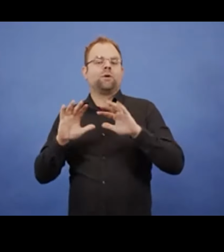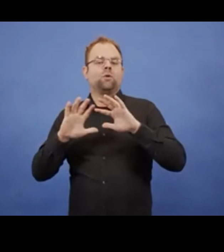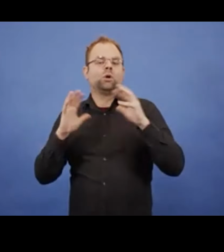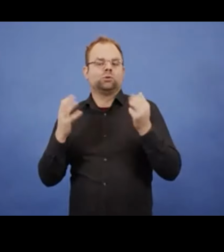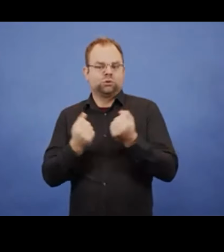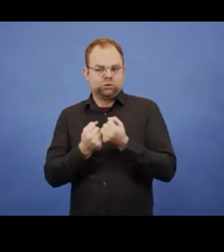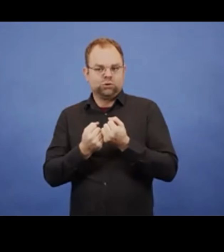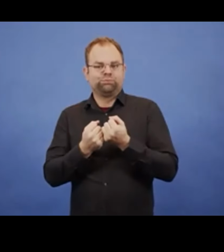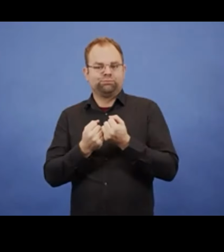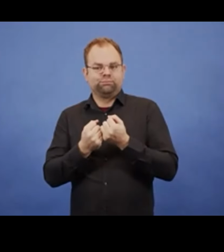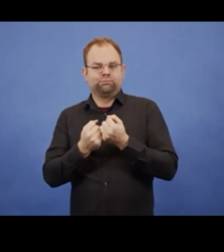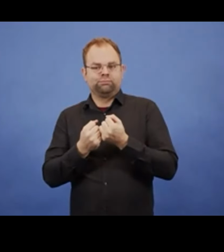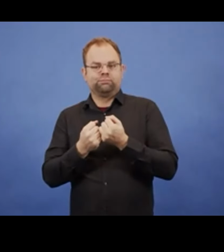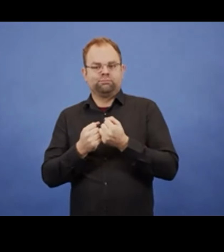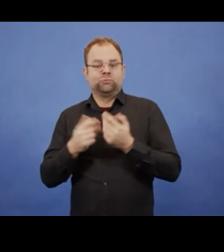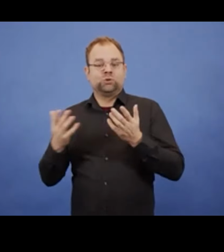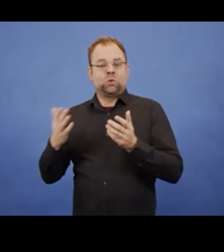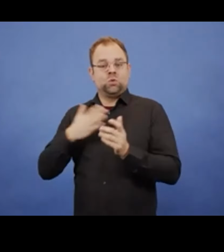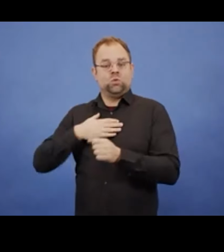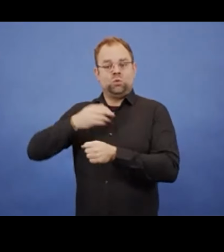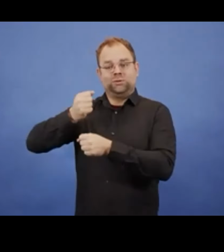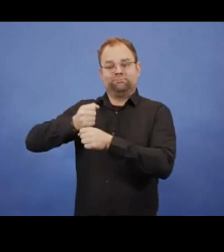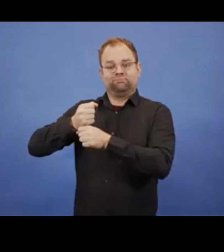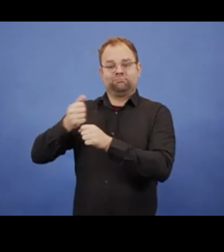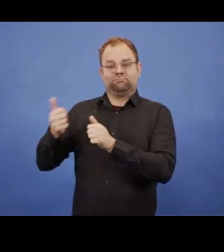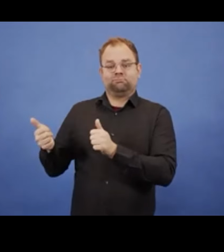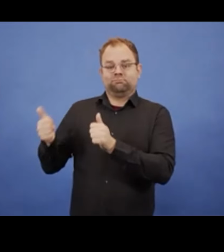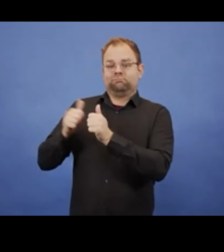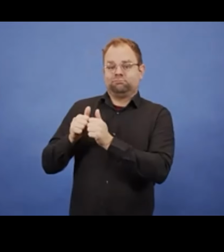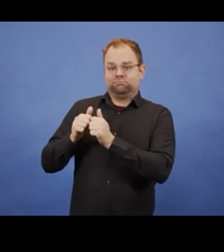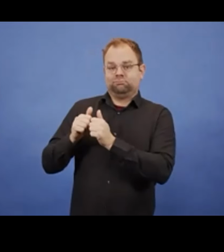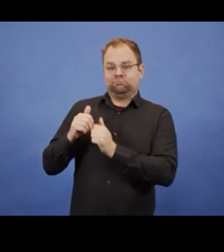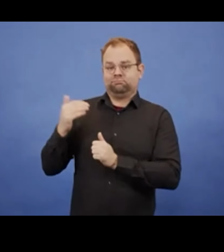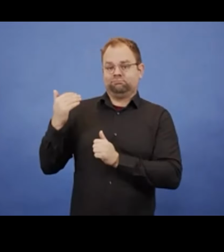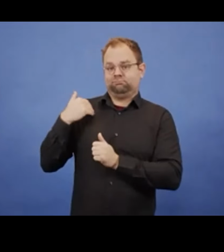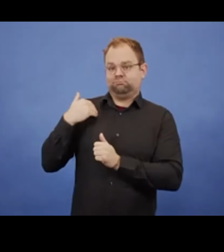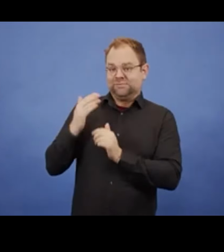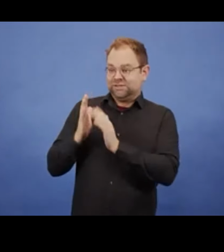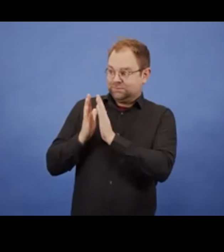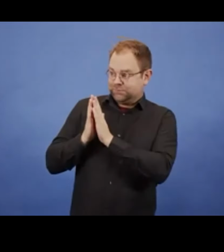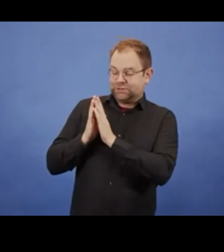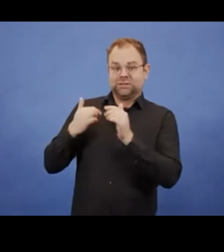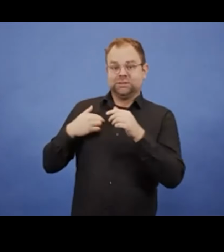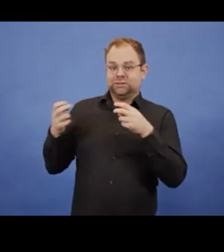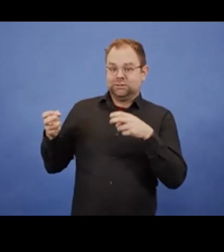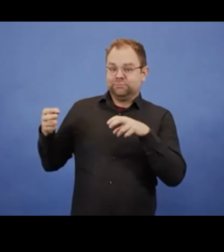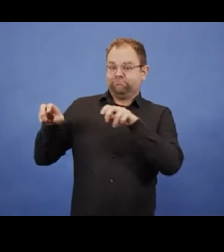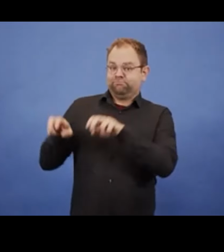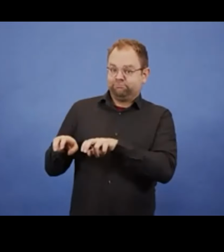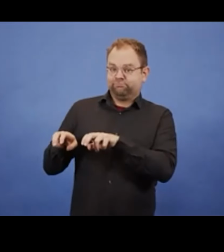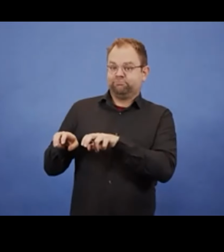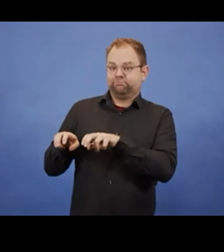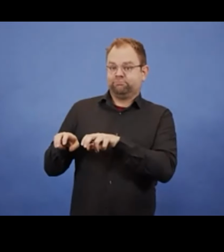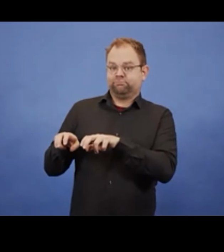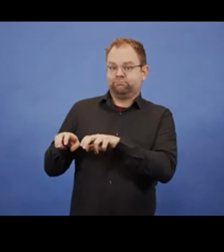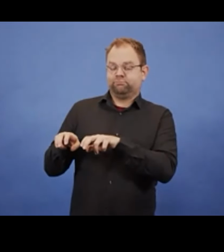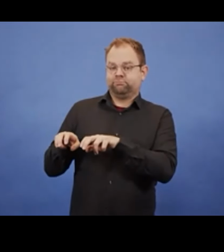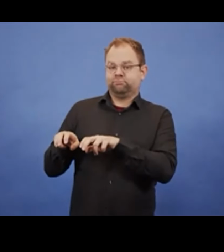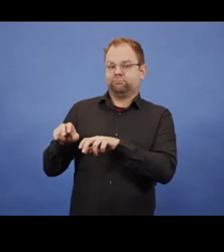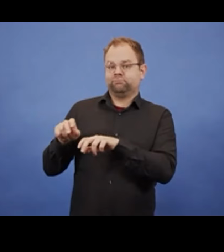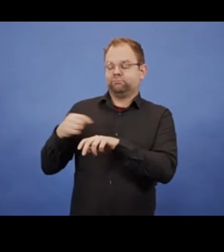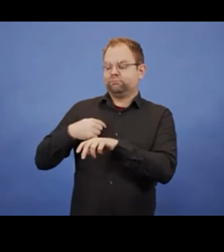share or facilitate this webinar so she can cover the workshop, so we can divide and conquer. So I'm